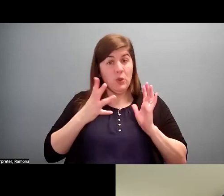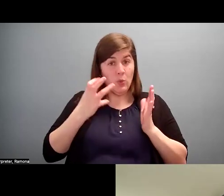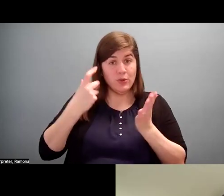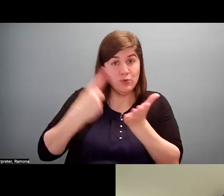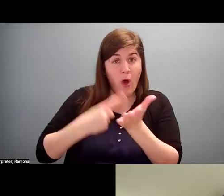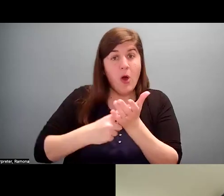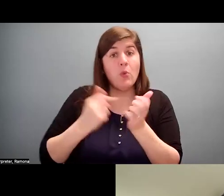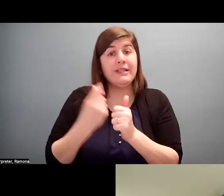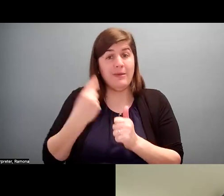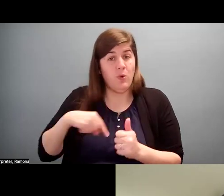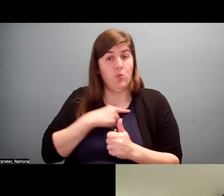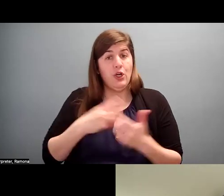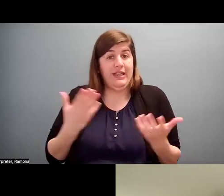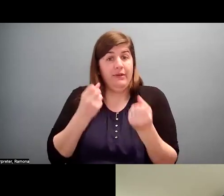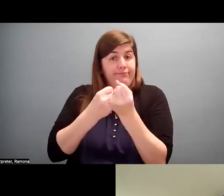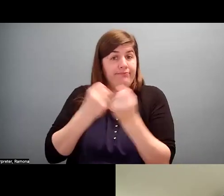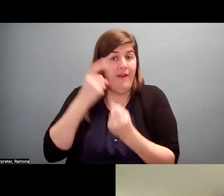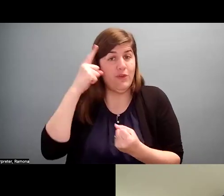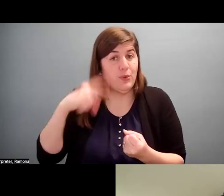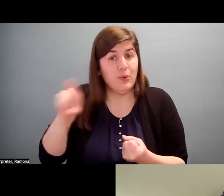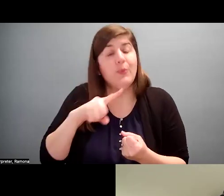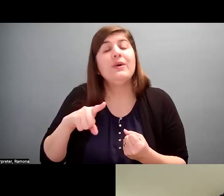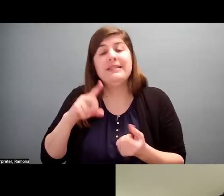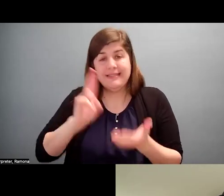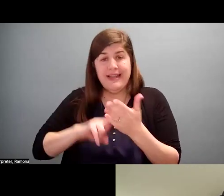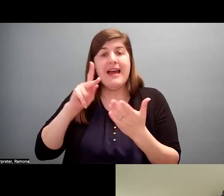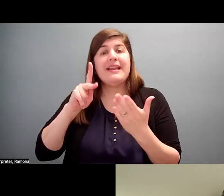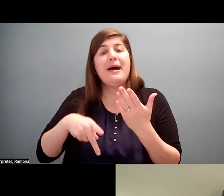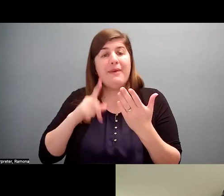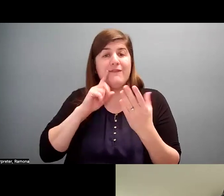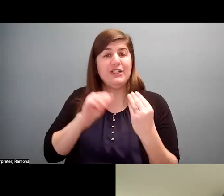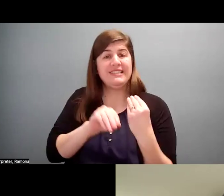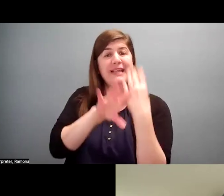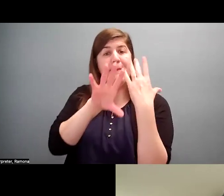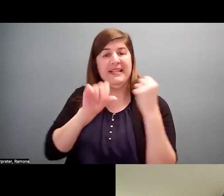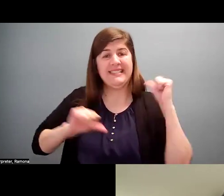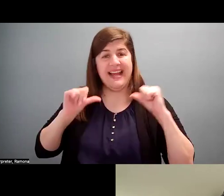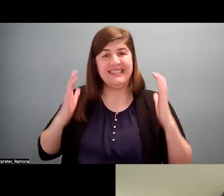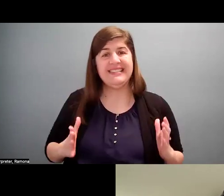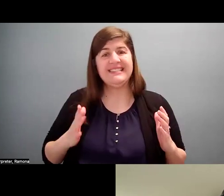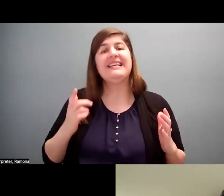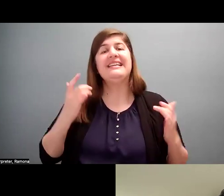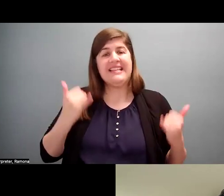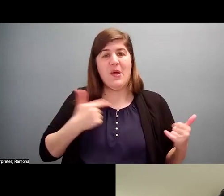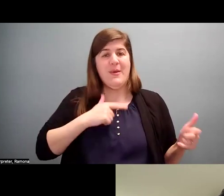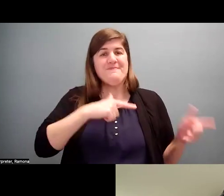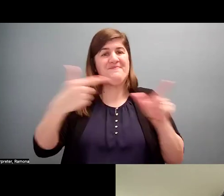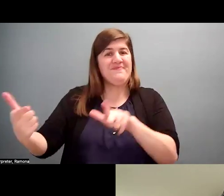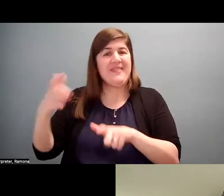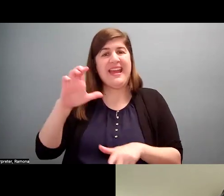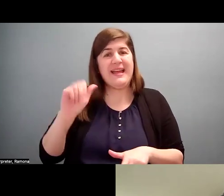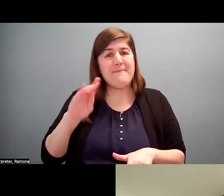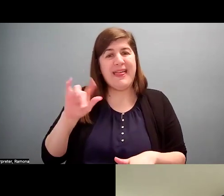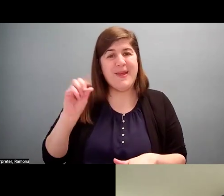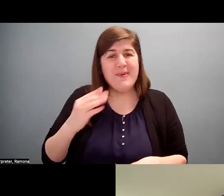are here for you. You can sign up at skypeascientist.com. With that, I'm going to hand it over to Camilo. Thank